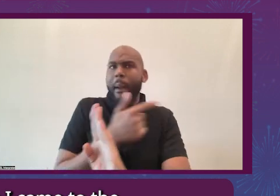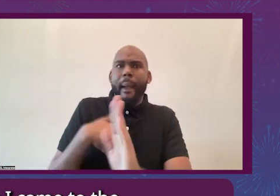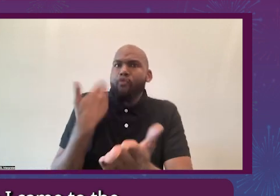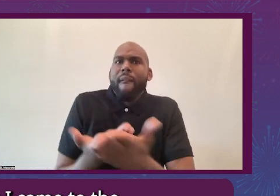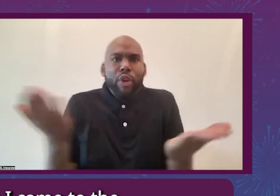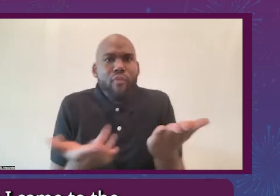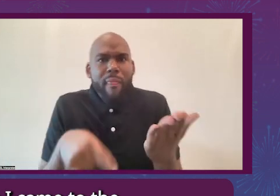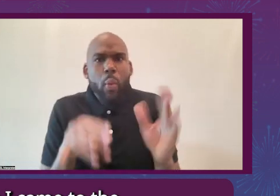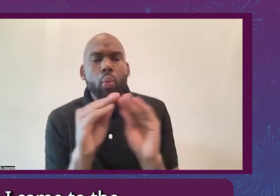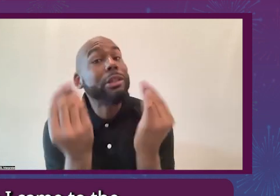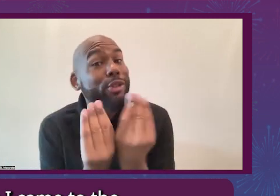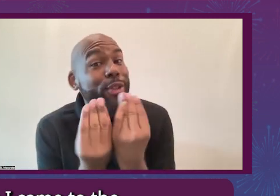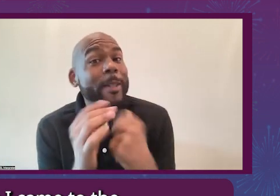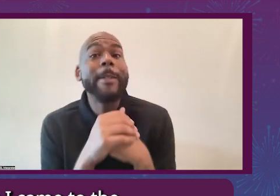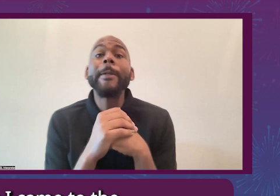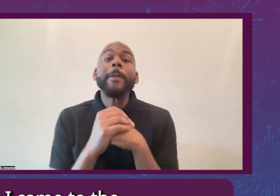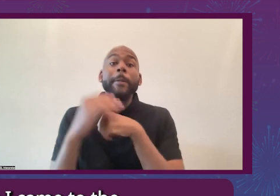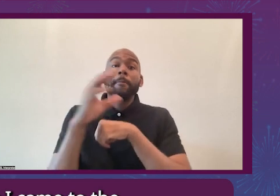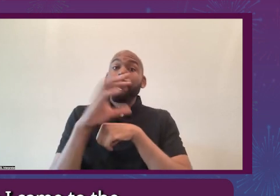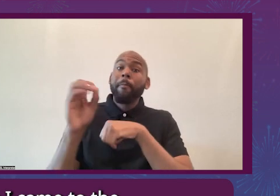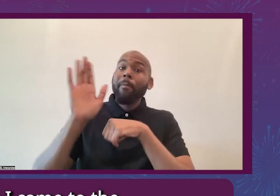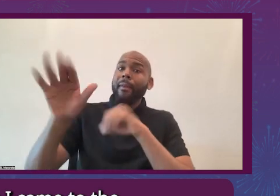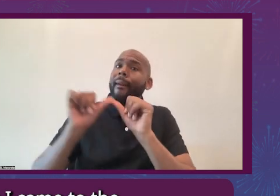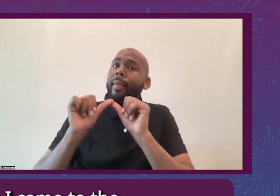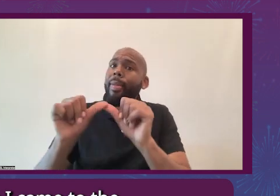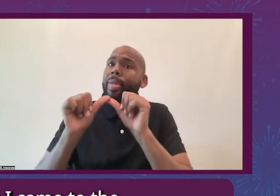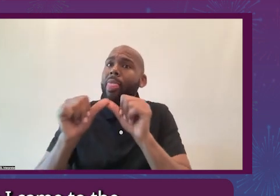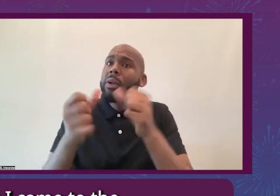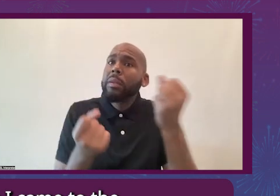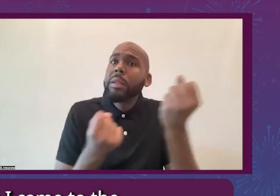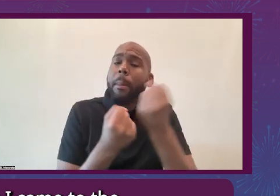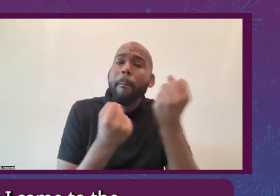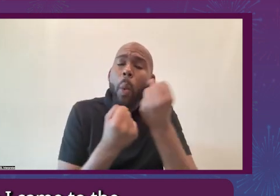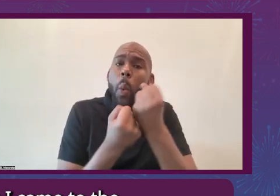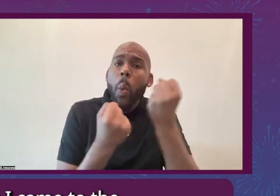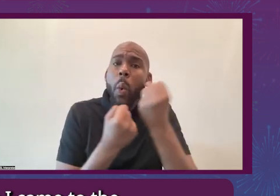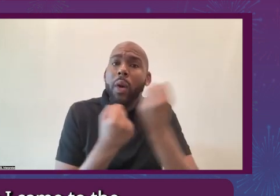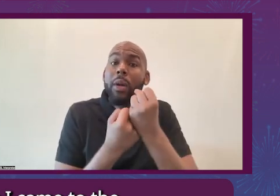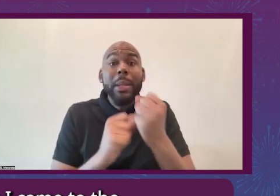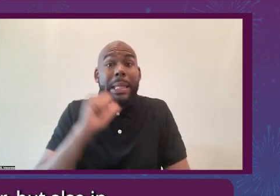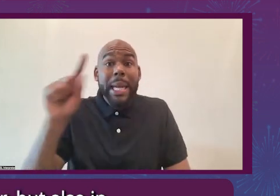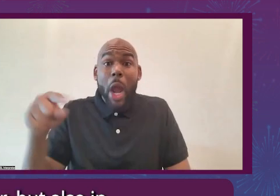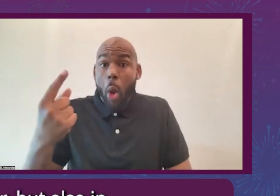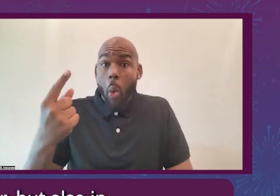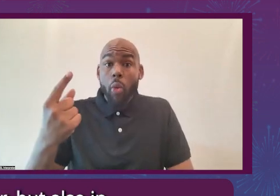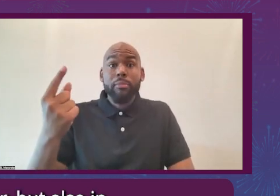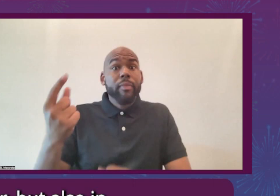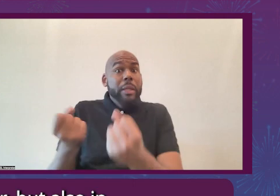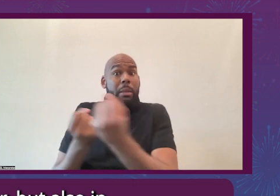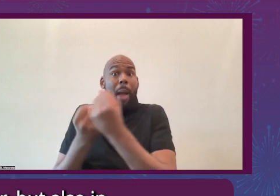the organization, and their continued support, not just as our